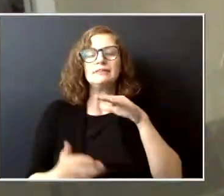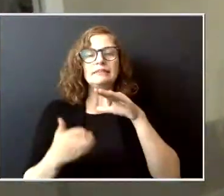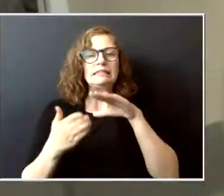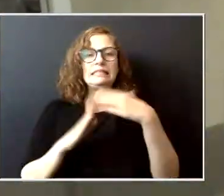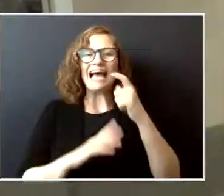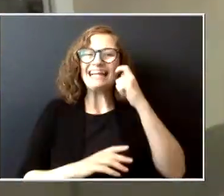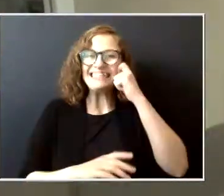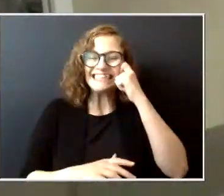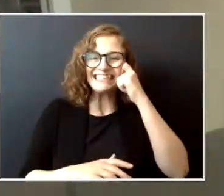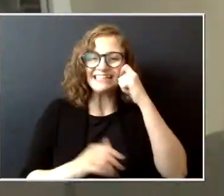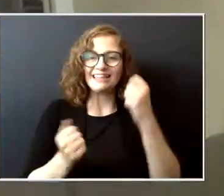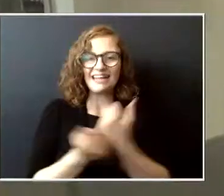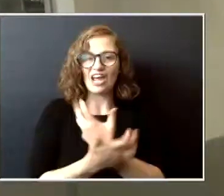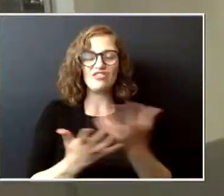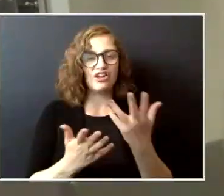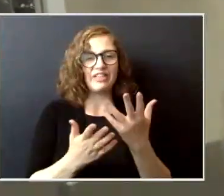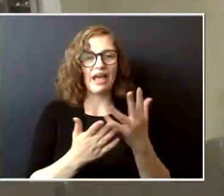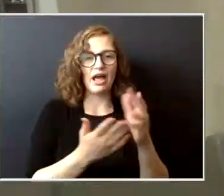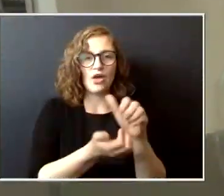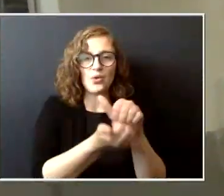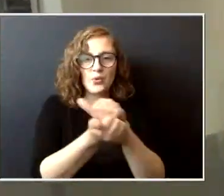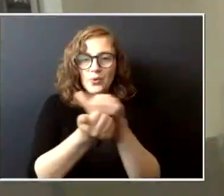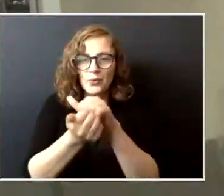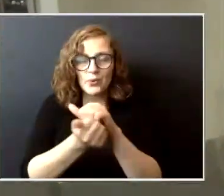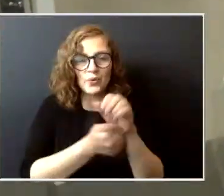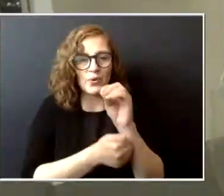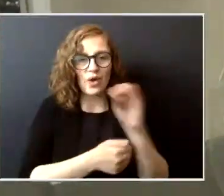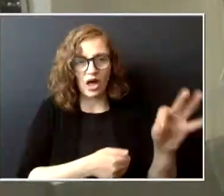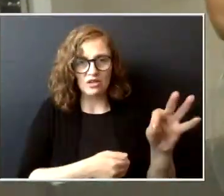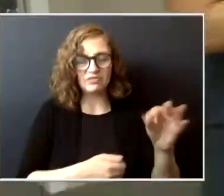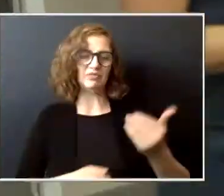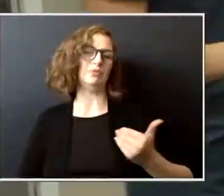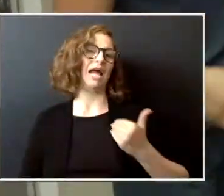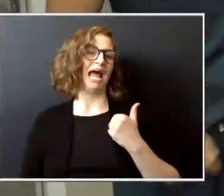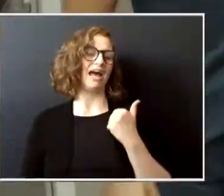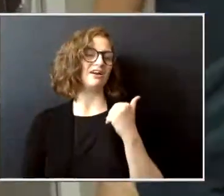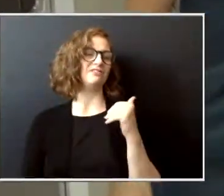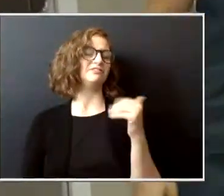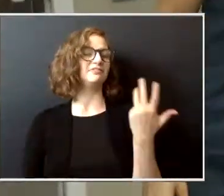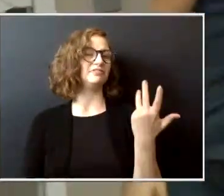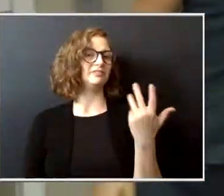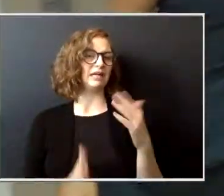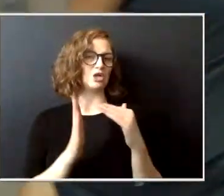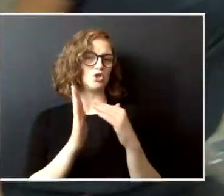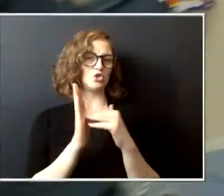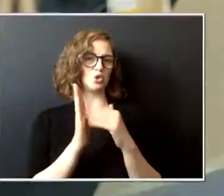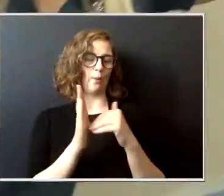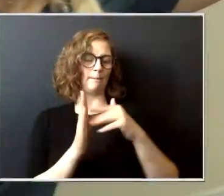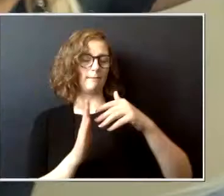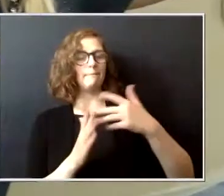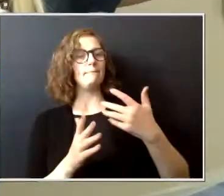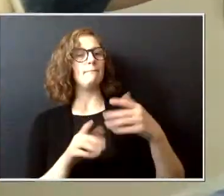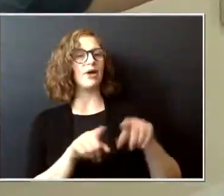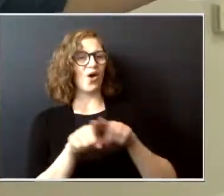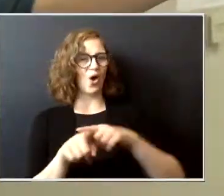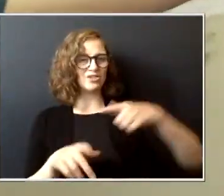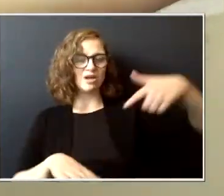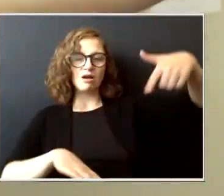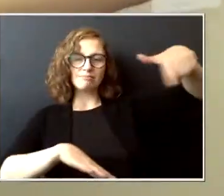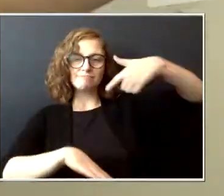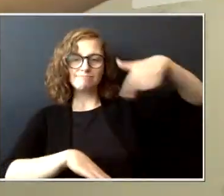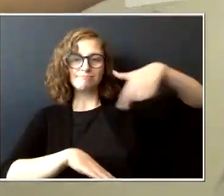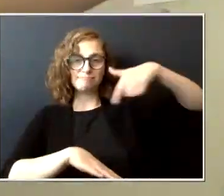our patient. We clean them with an antiseptic solution. We also can use these water hoses here to irrigate our